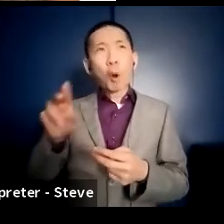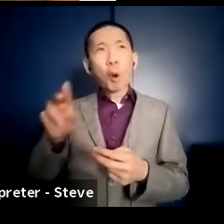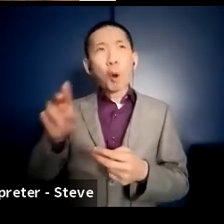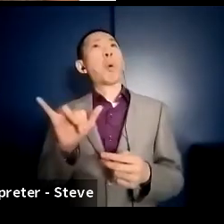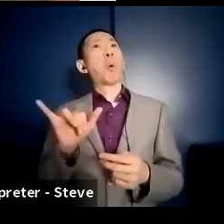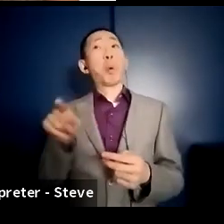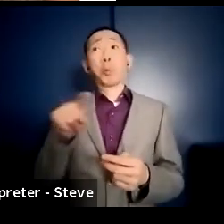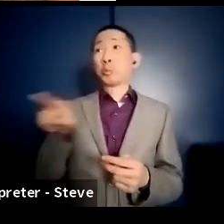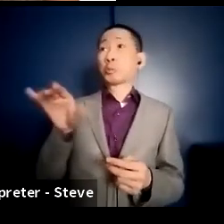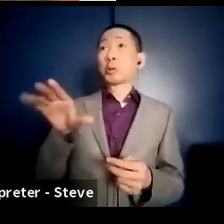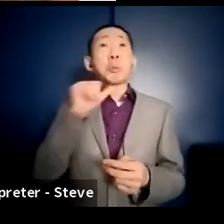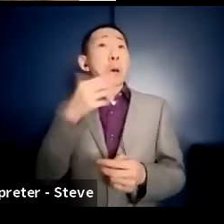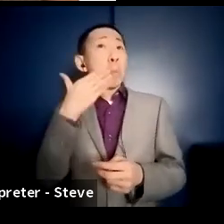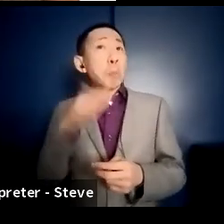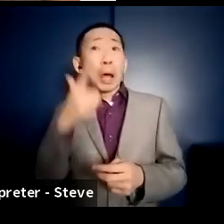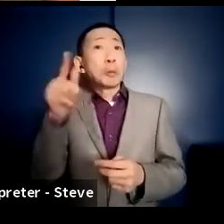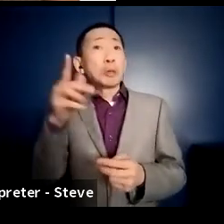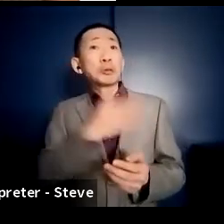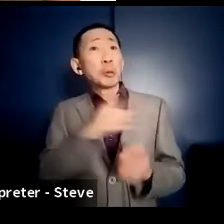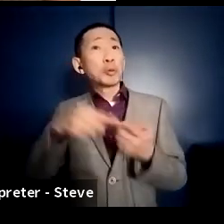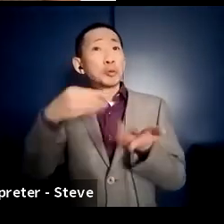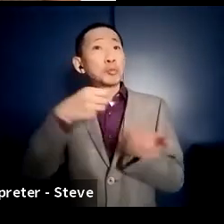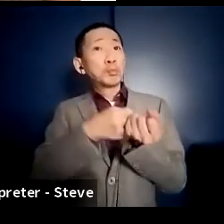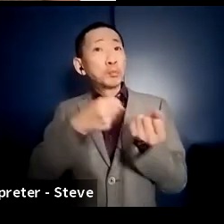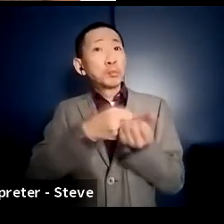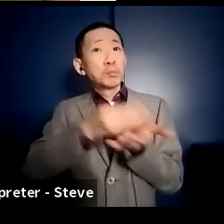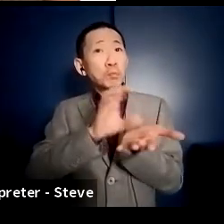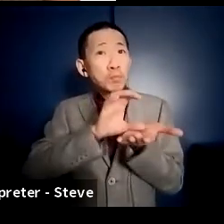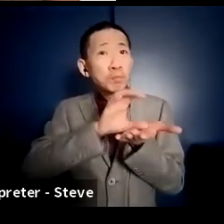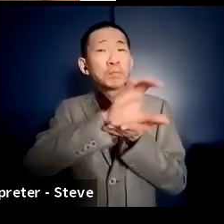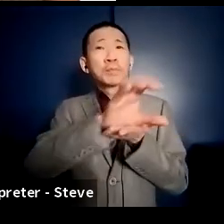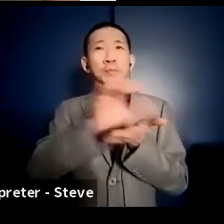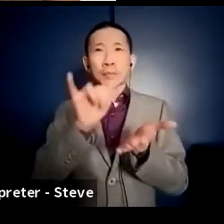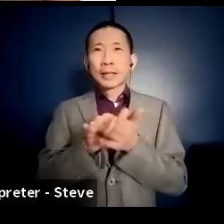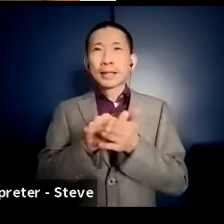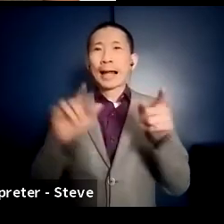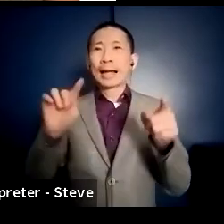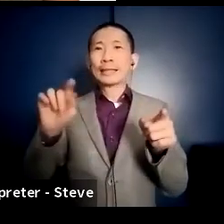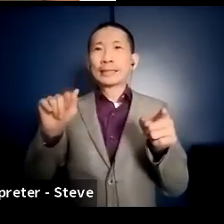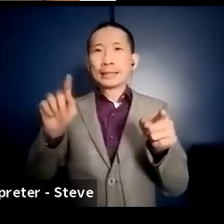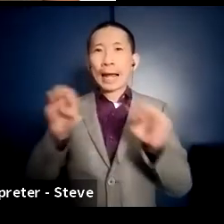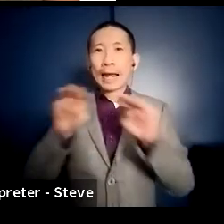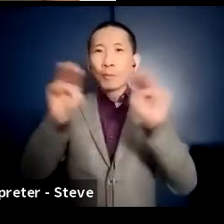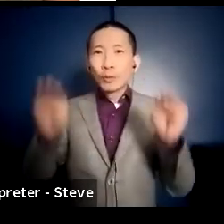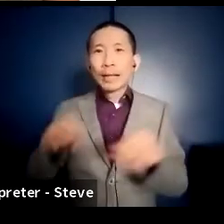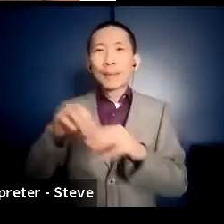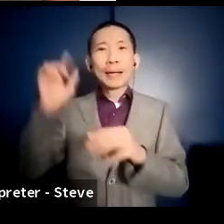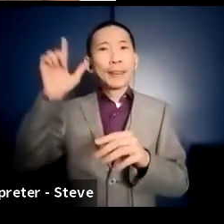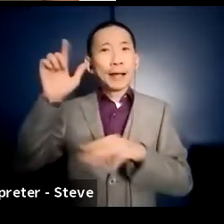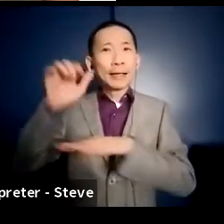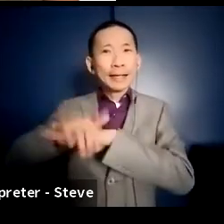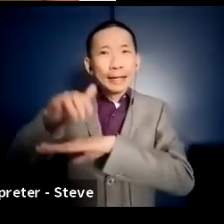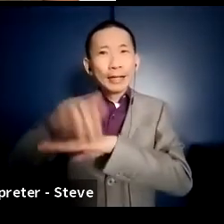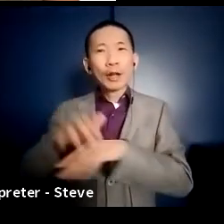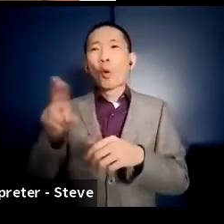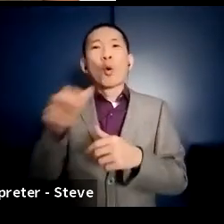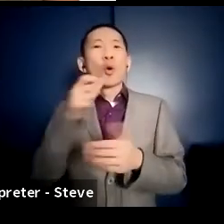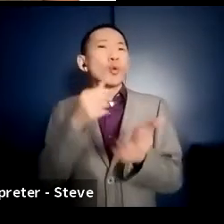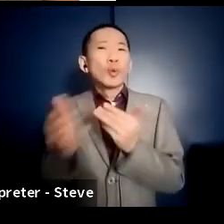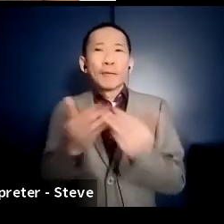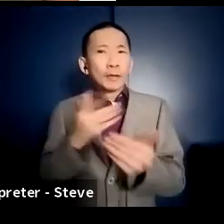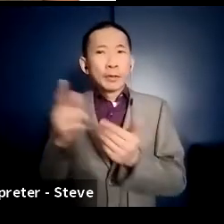aren't that bad because they're funding, you know, the Tate Museum in London, or they're funding whomever they're funding.